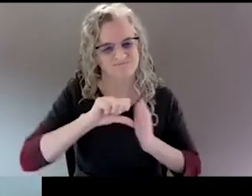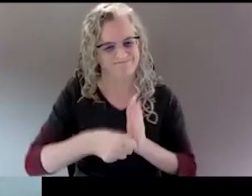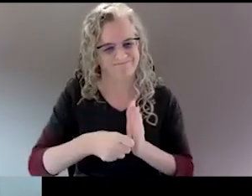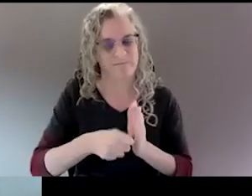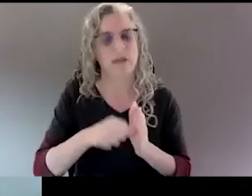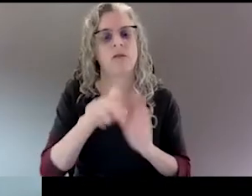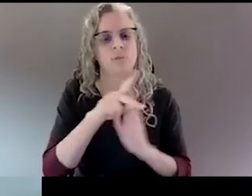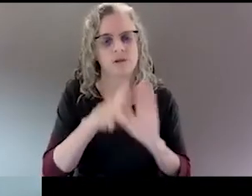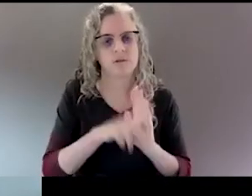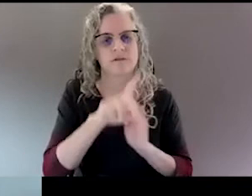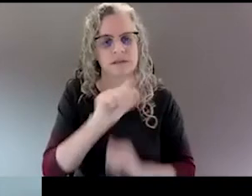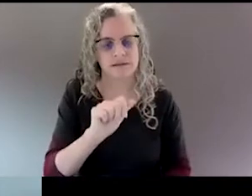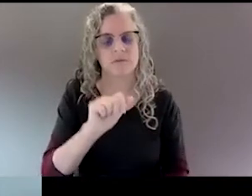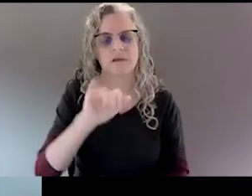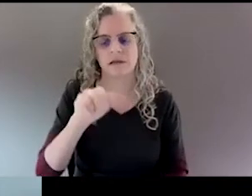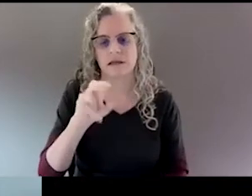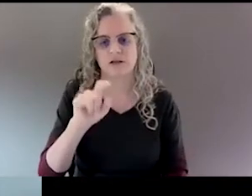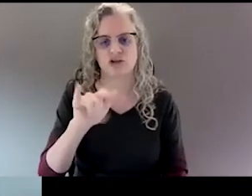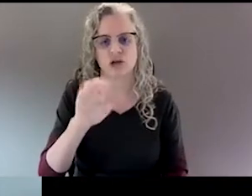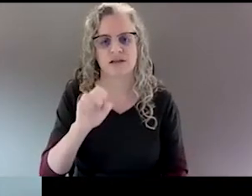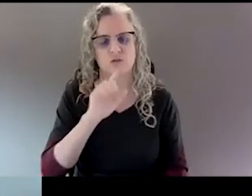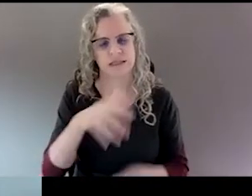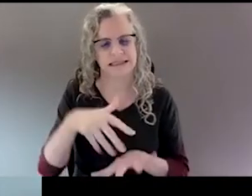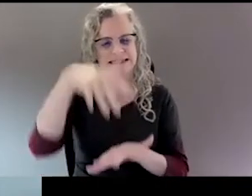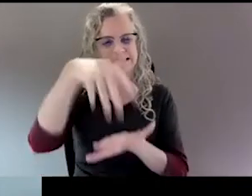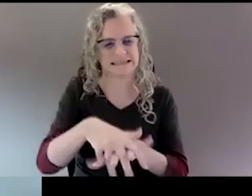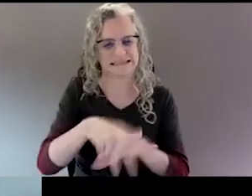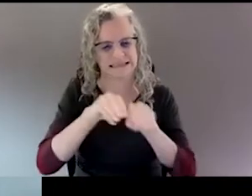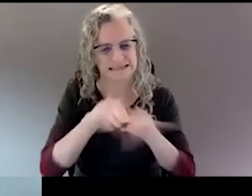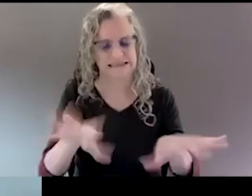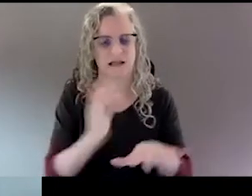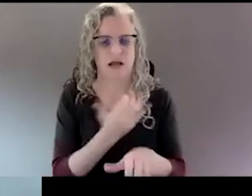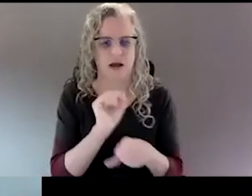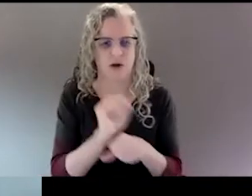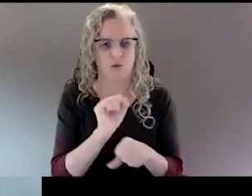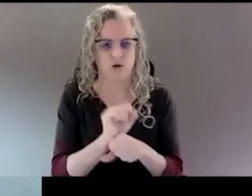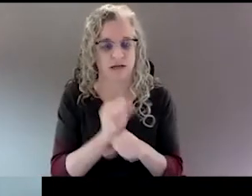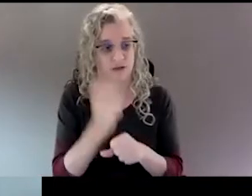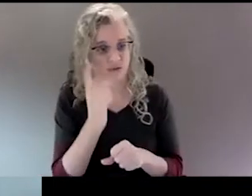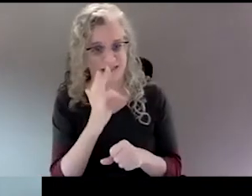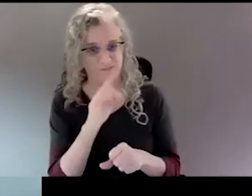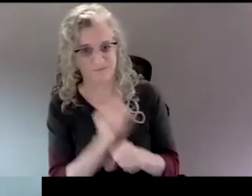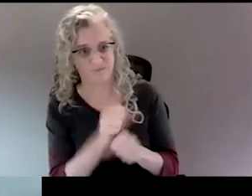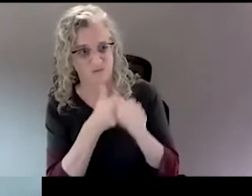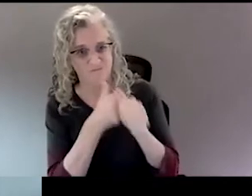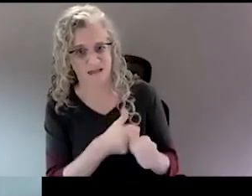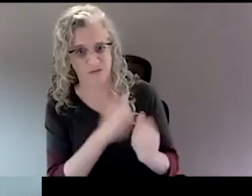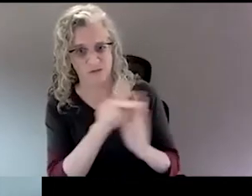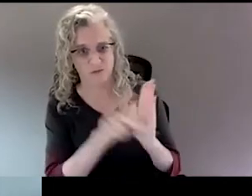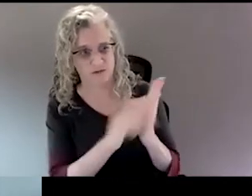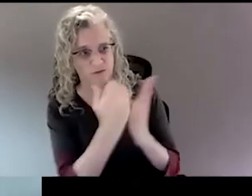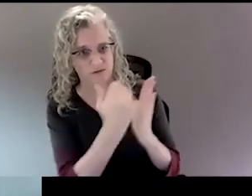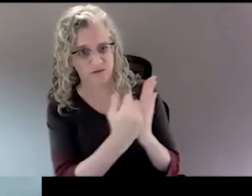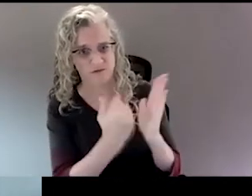doing, and really saying, like, are we actually aligned with what this community says is